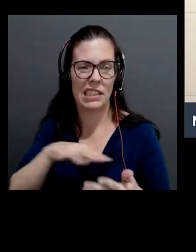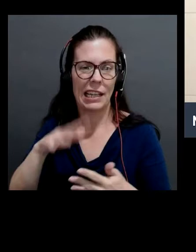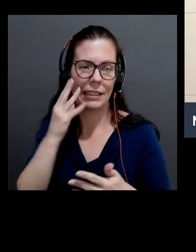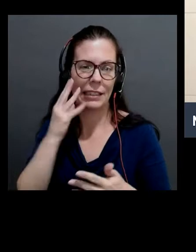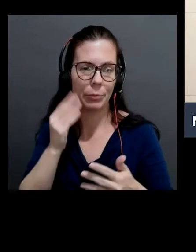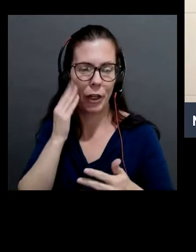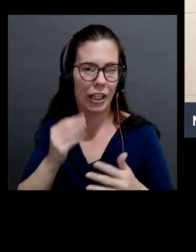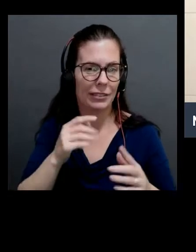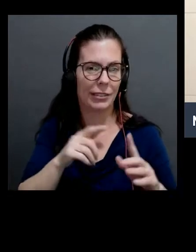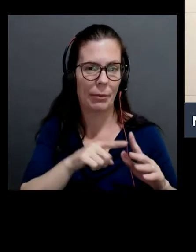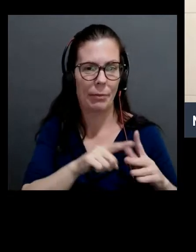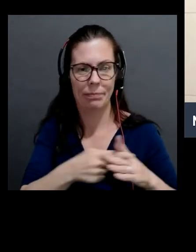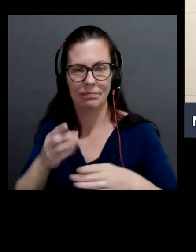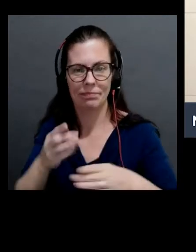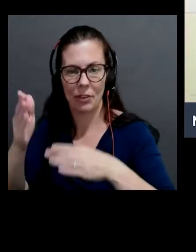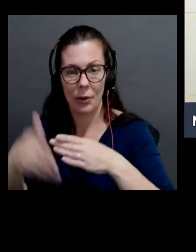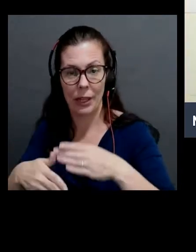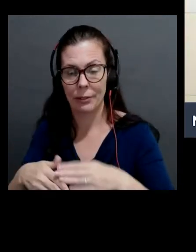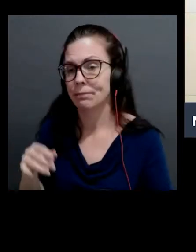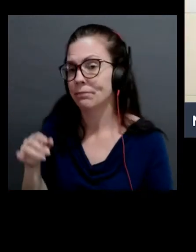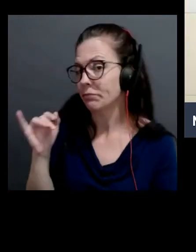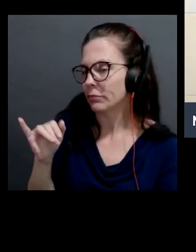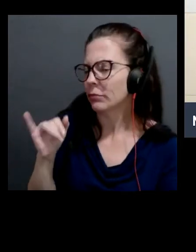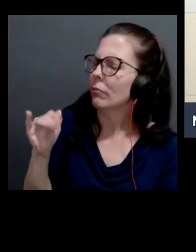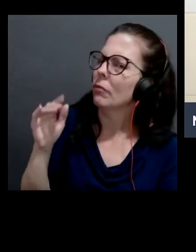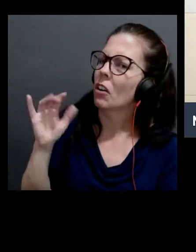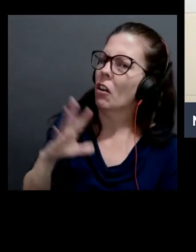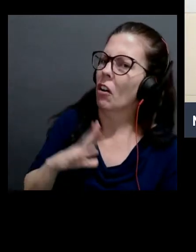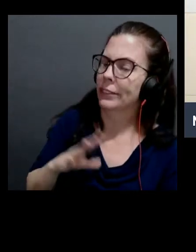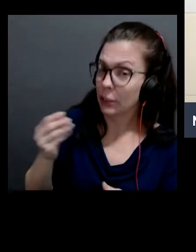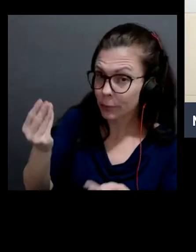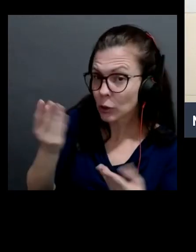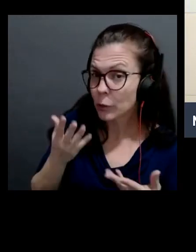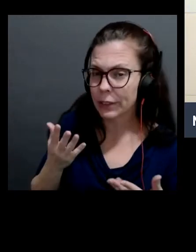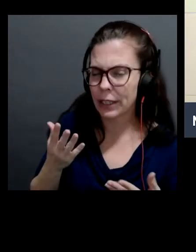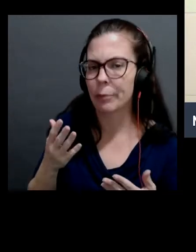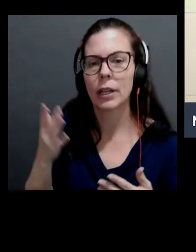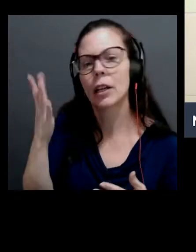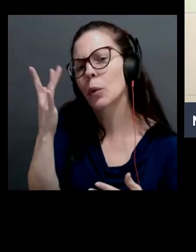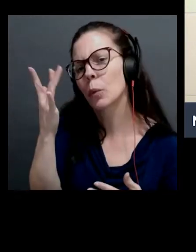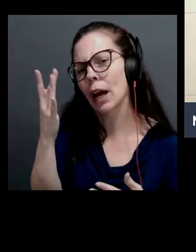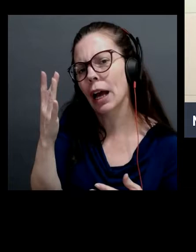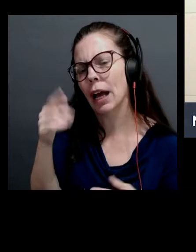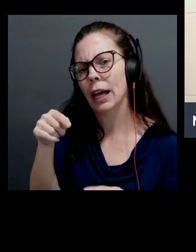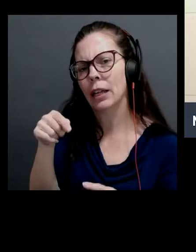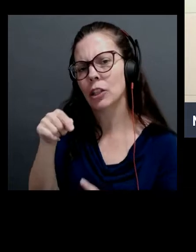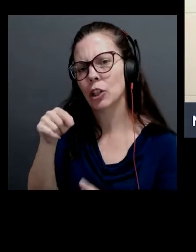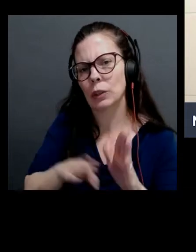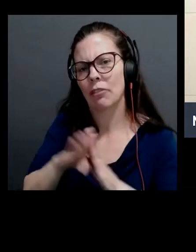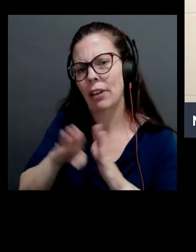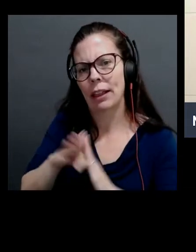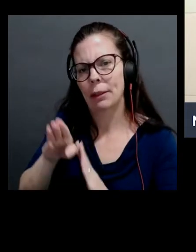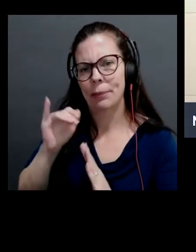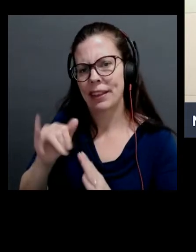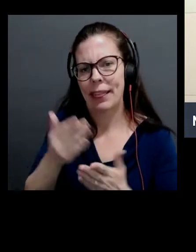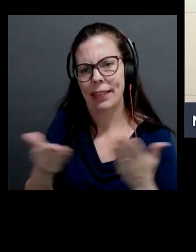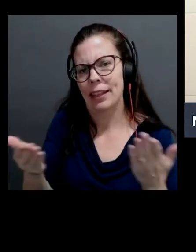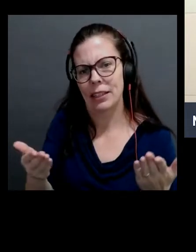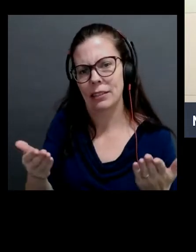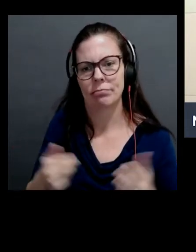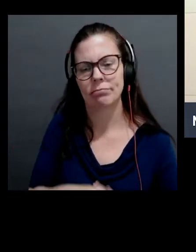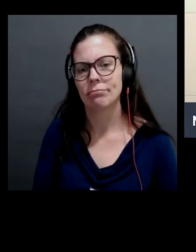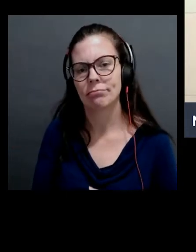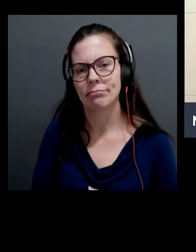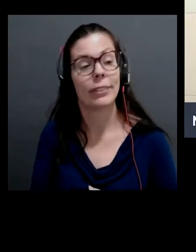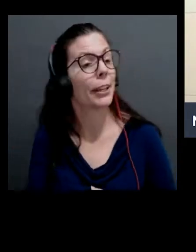bottom. Awesome. So tell me, Abhi, like, why did you actually develop this thing?